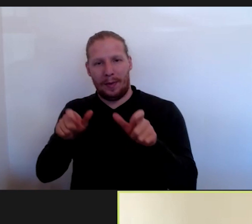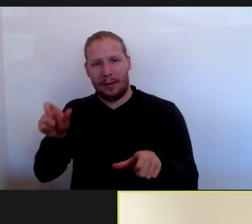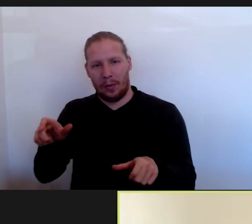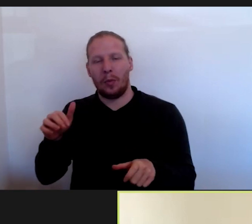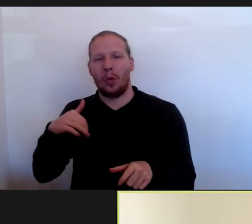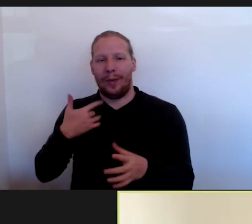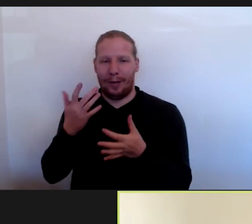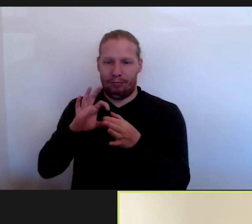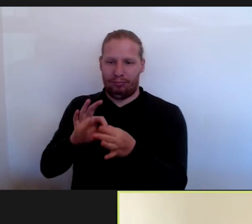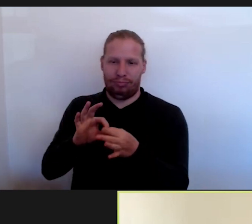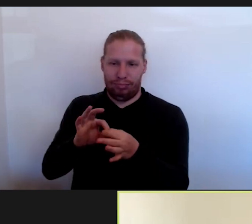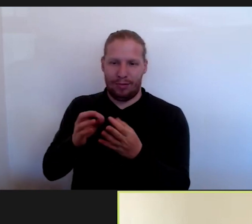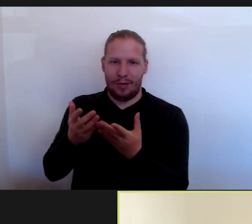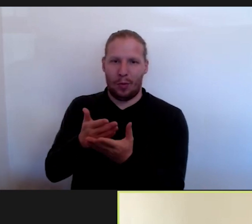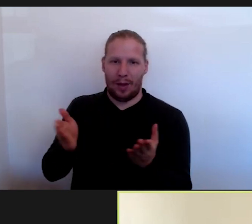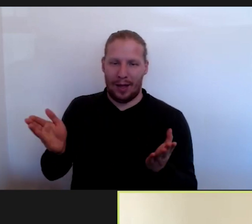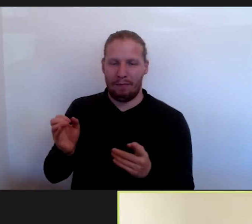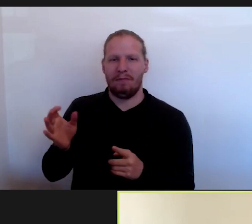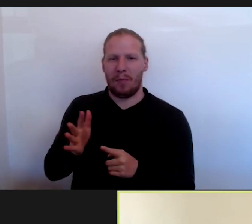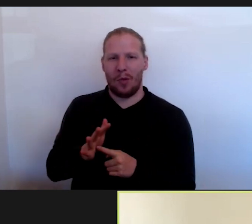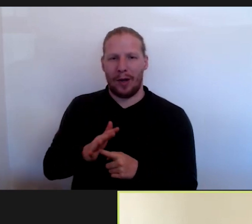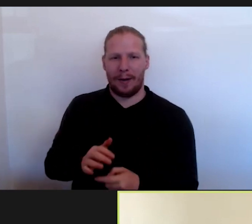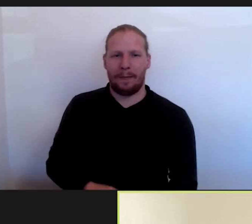work with the people. Over.